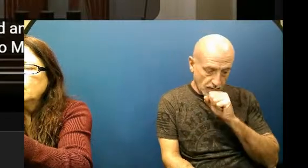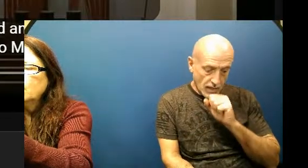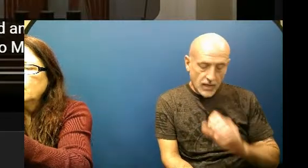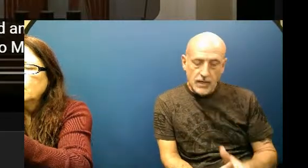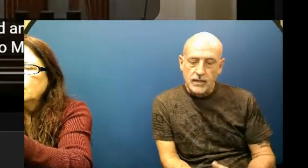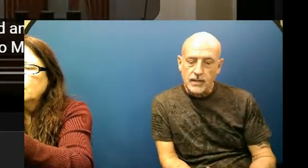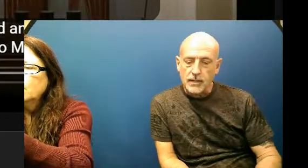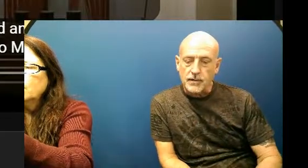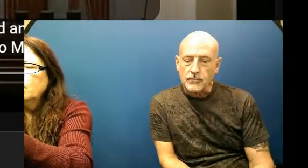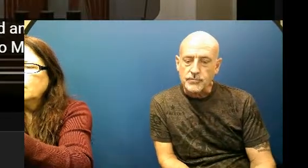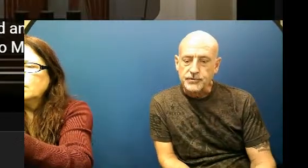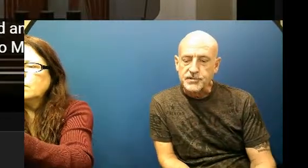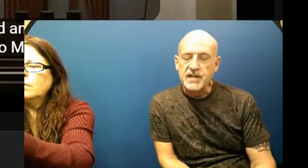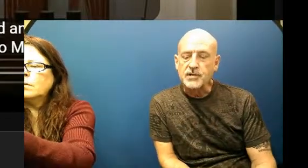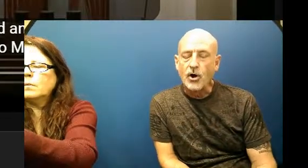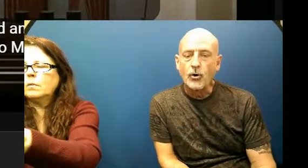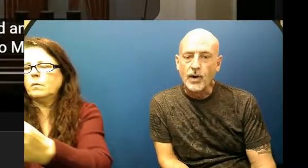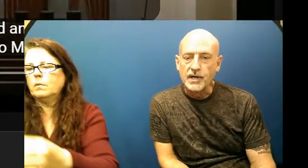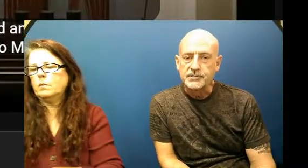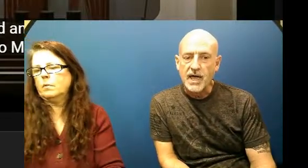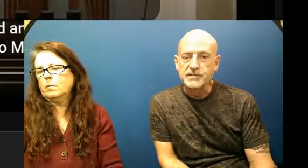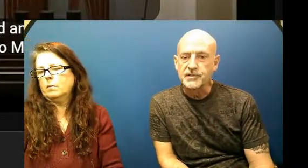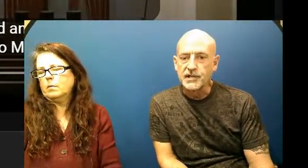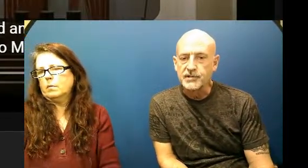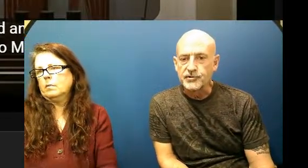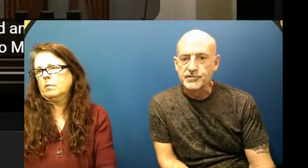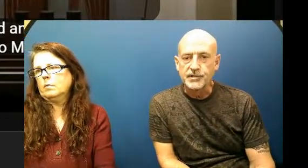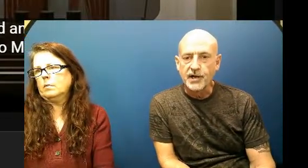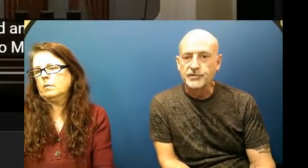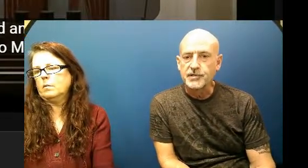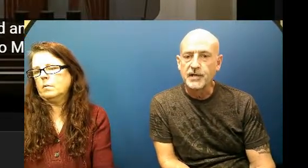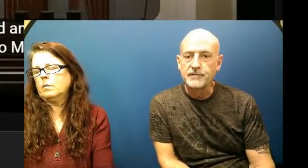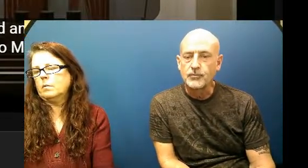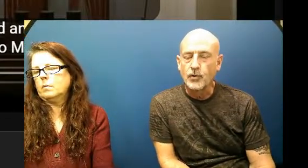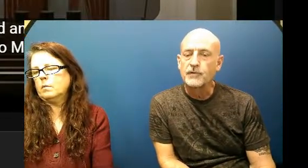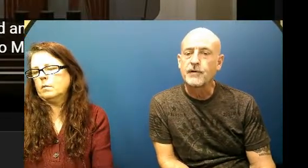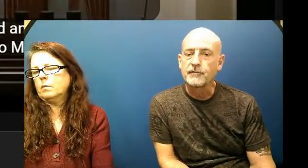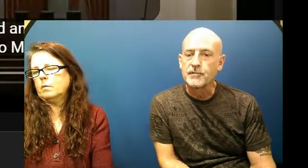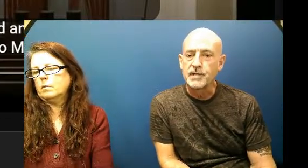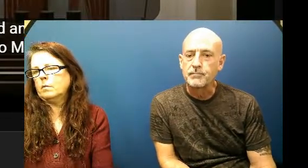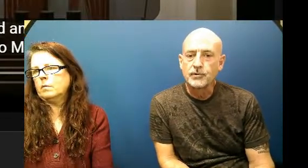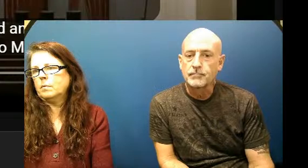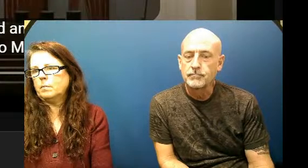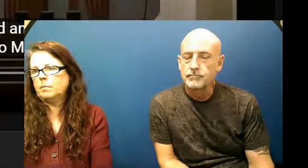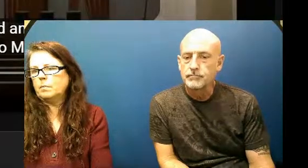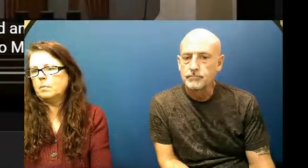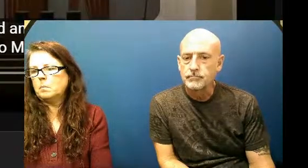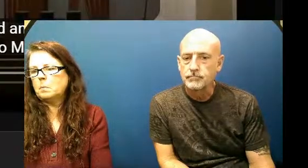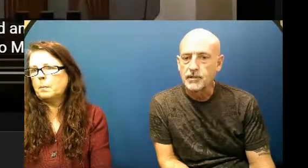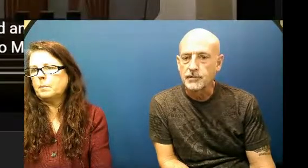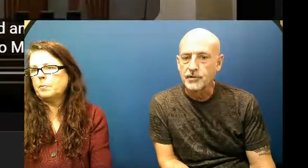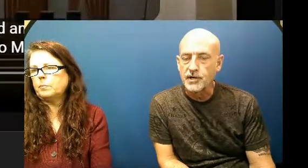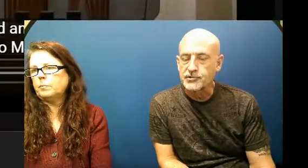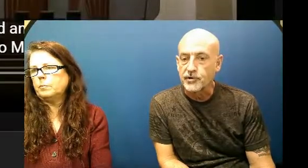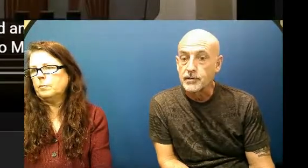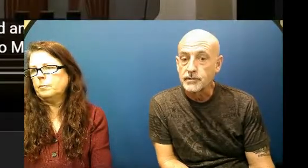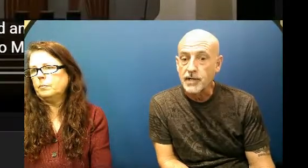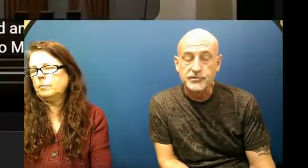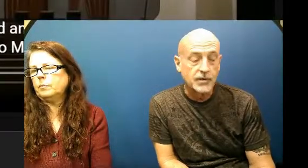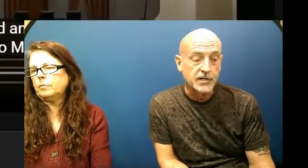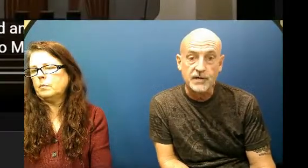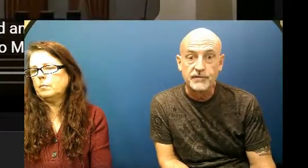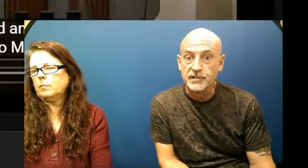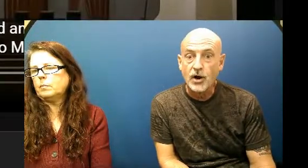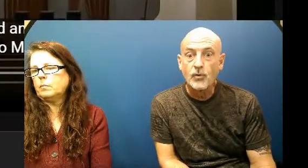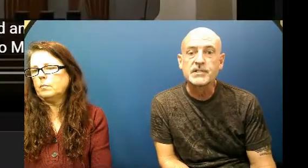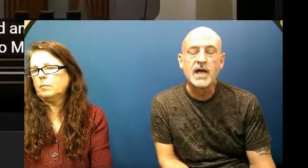that the state always has an interest in the health, safety, and welfare of the people in the country. That's